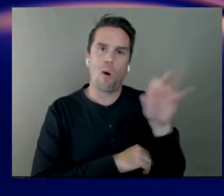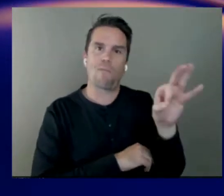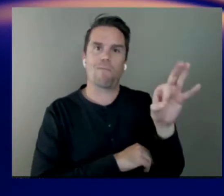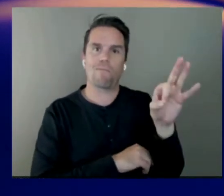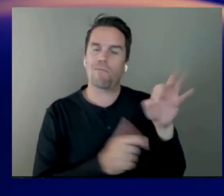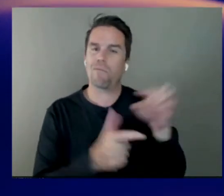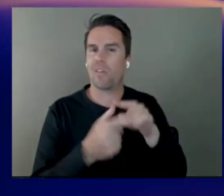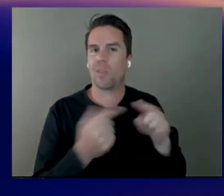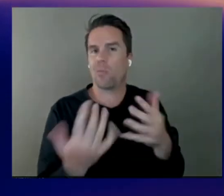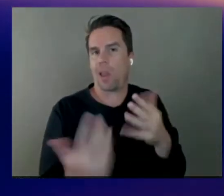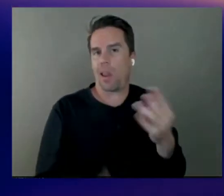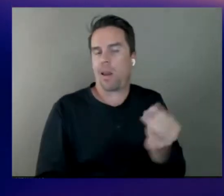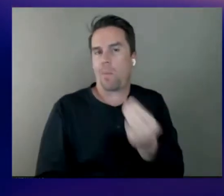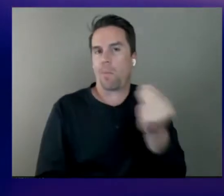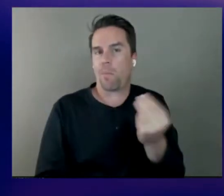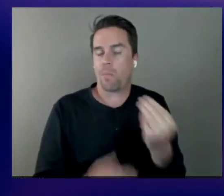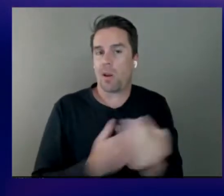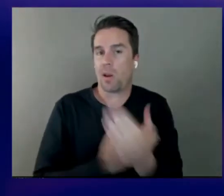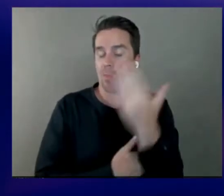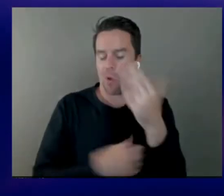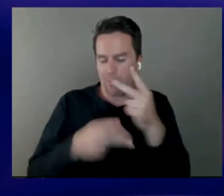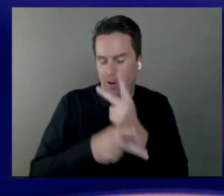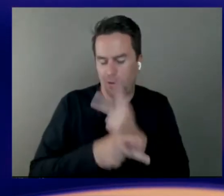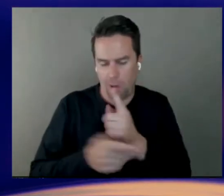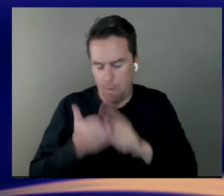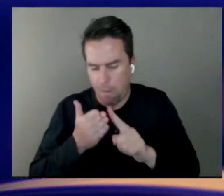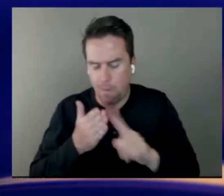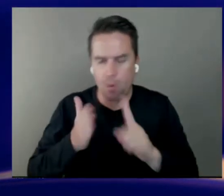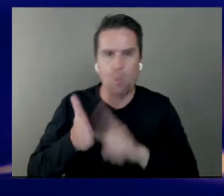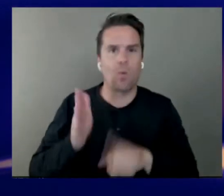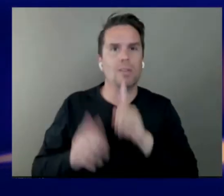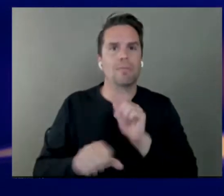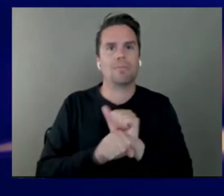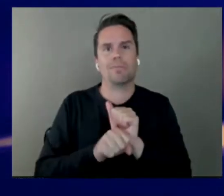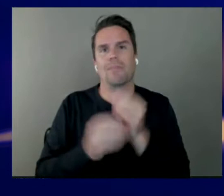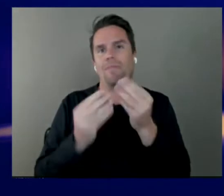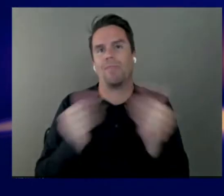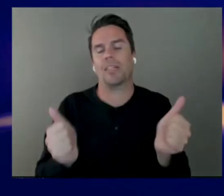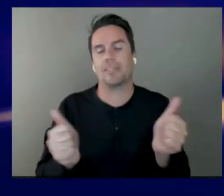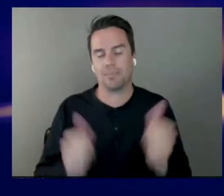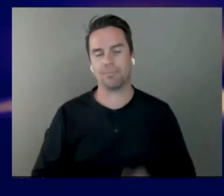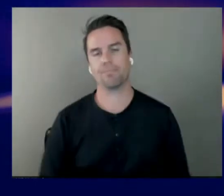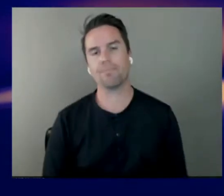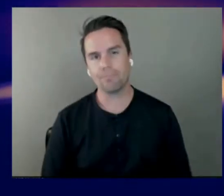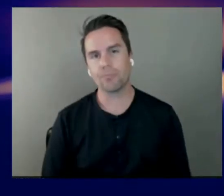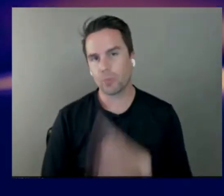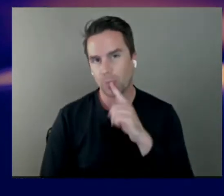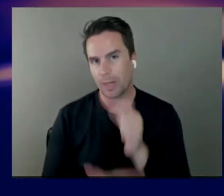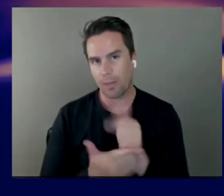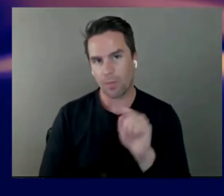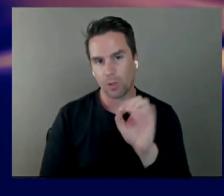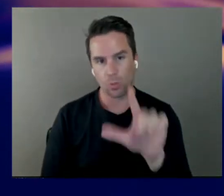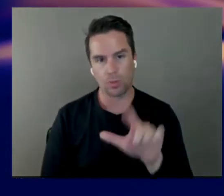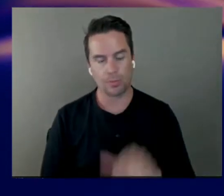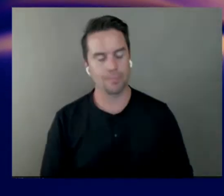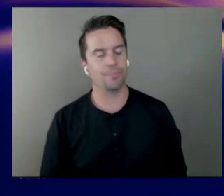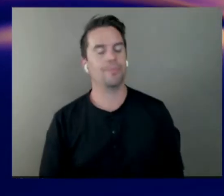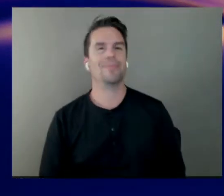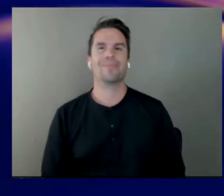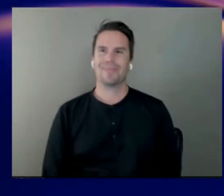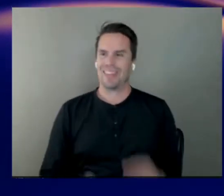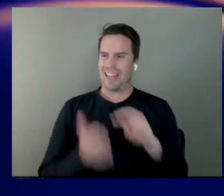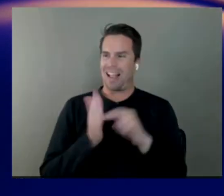the real fix is. So off and something goes wrong is a very helpful tool. I mean, this is just one of like